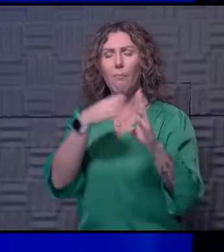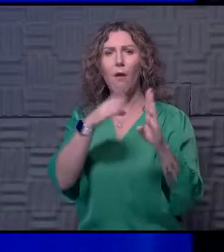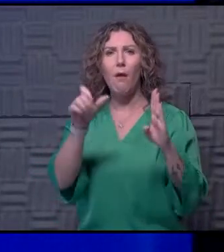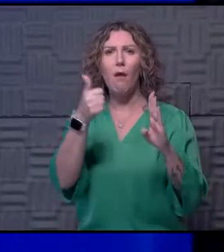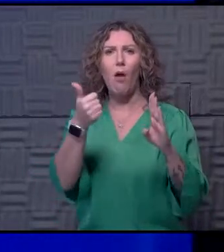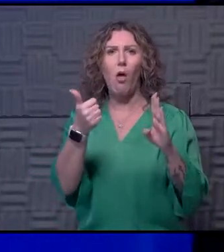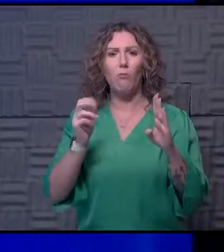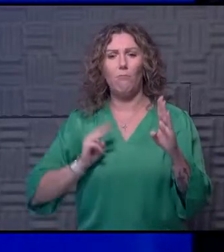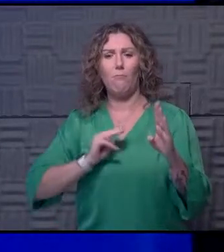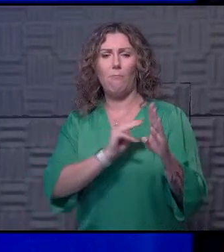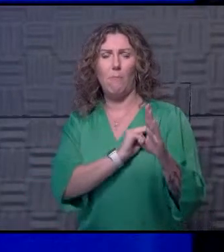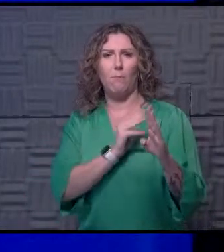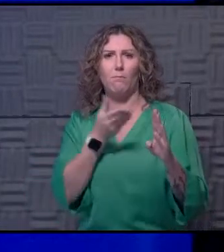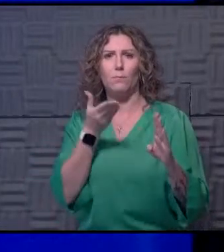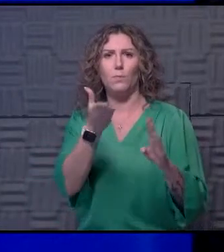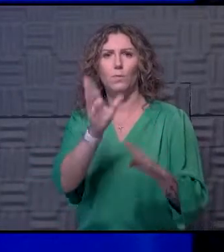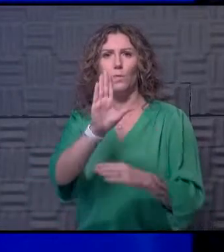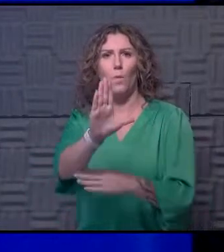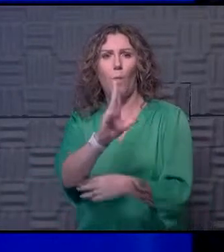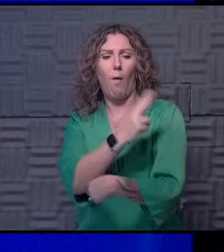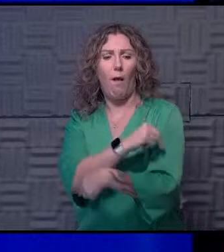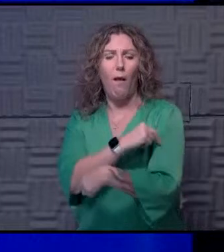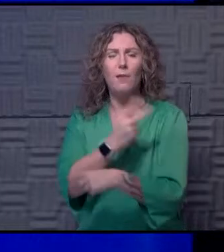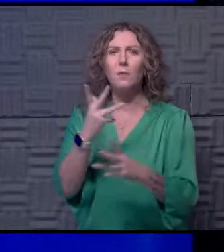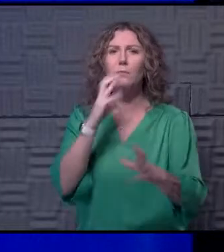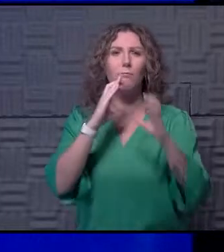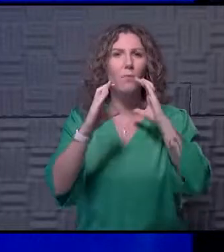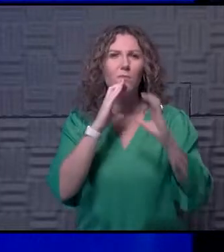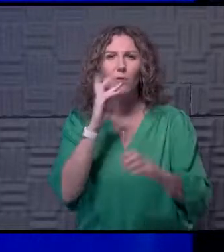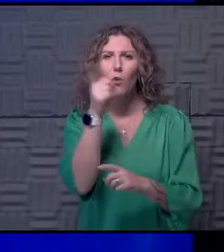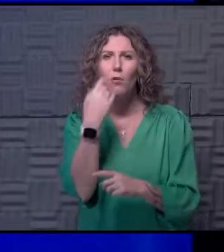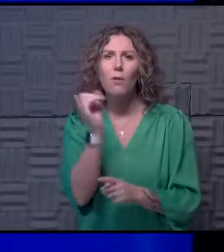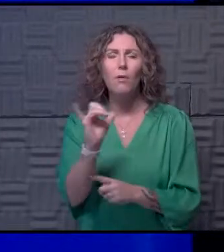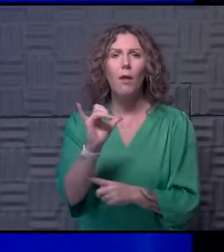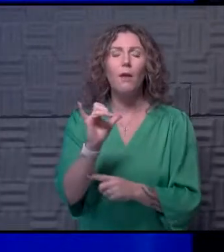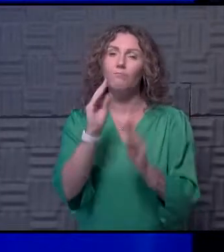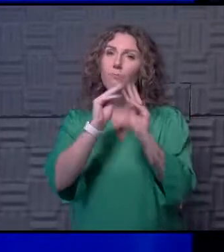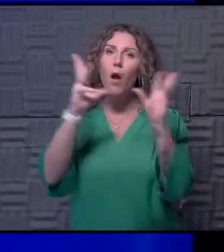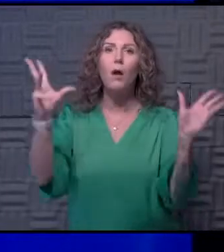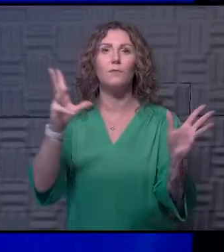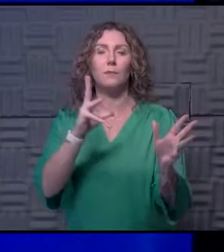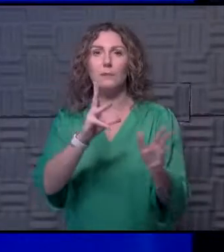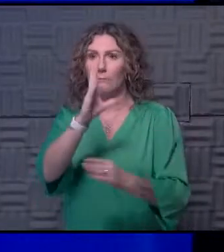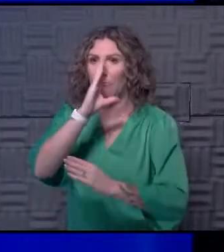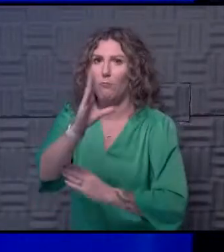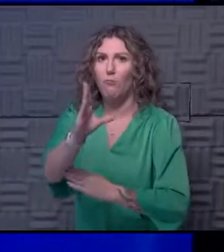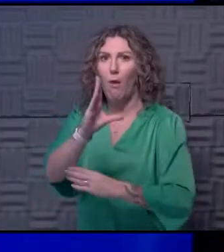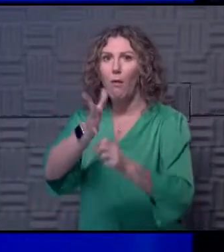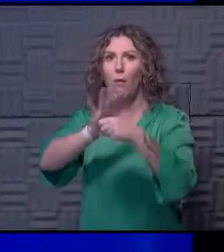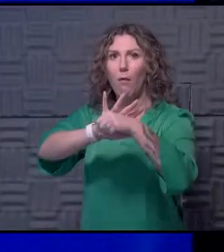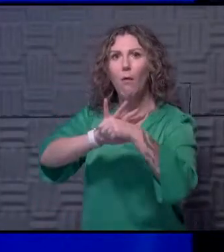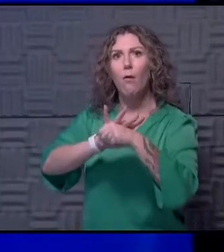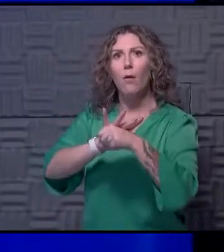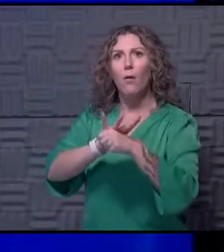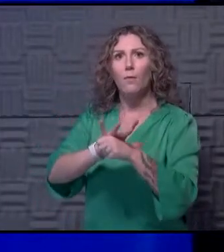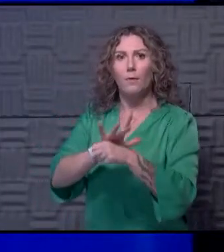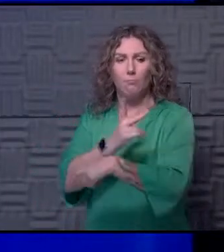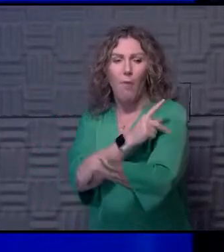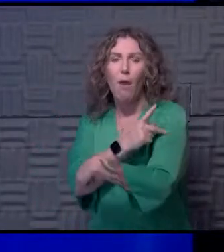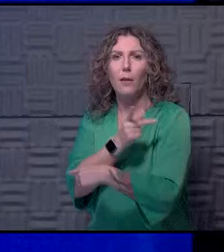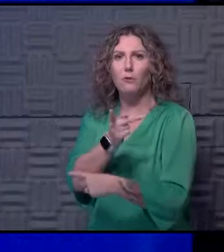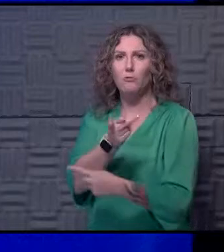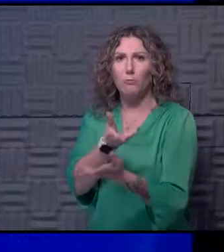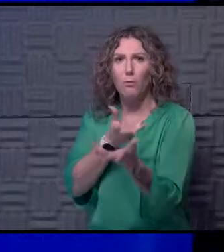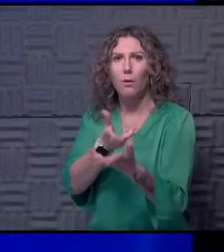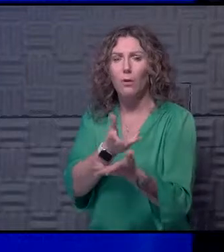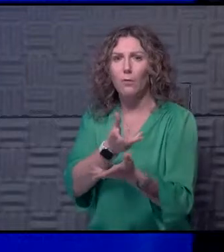in your hospital. What are those conversations like? Because obviously the frontline workers are first in line, but you know, other hospital staff